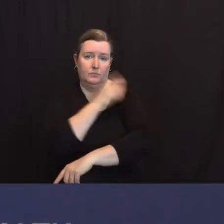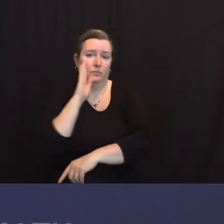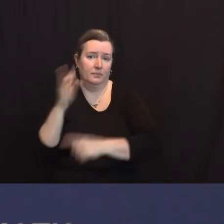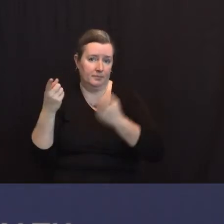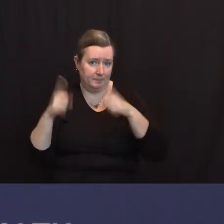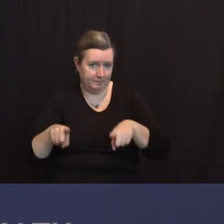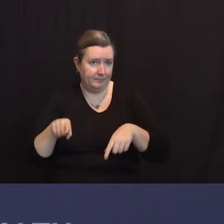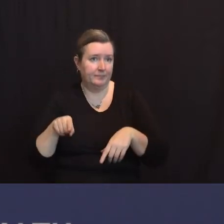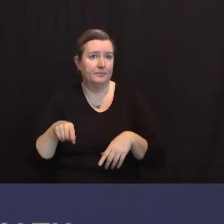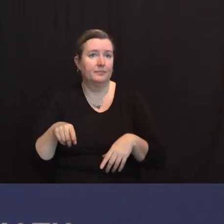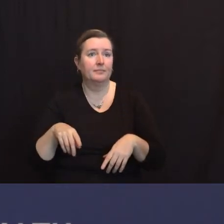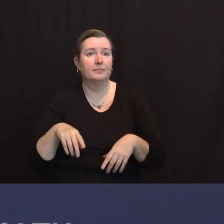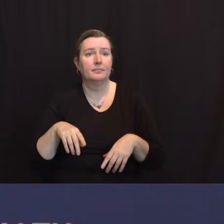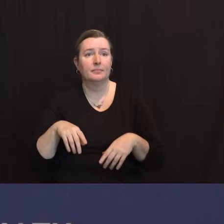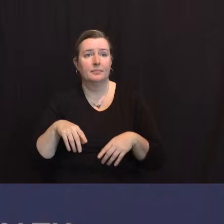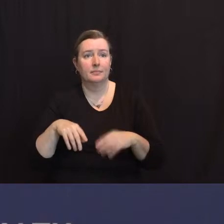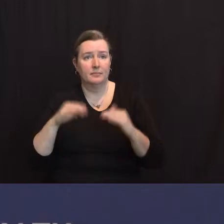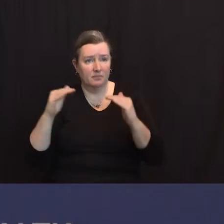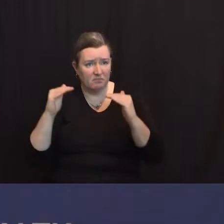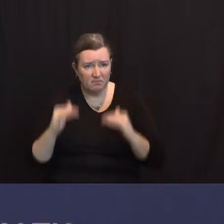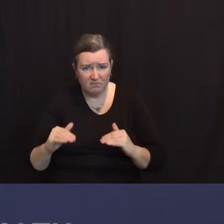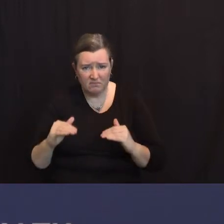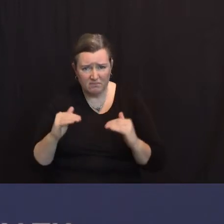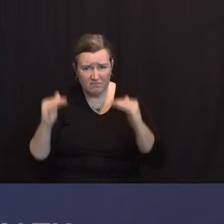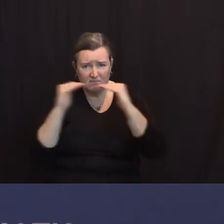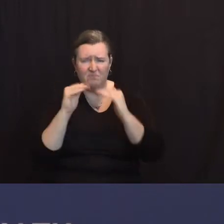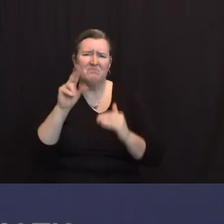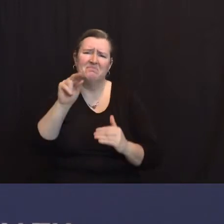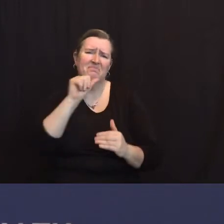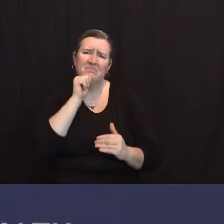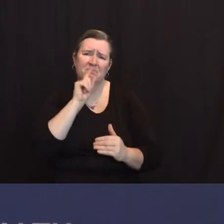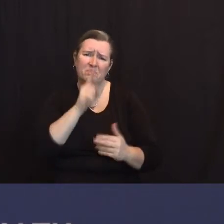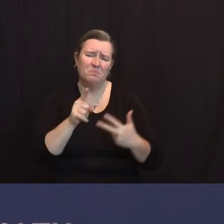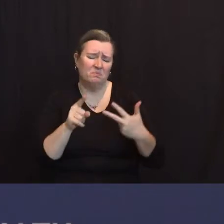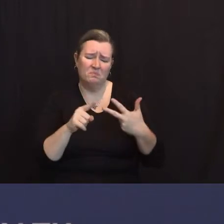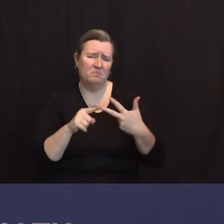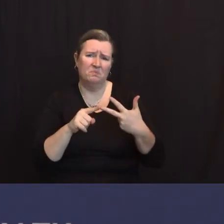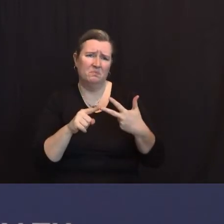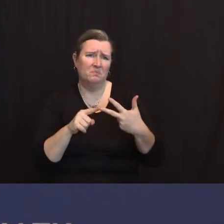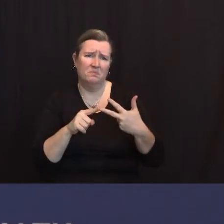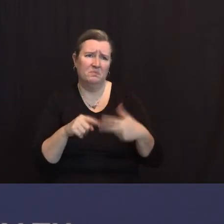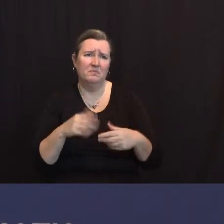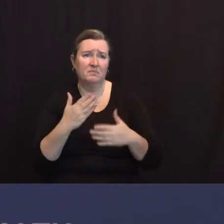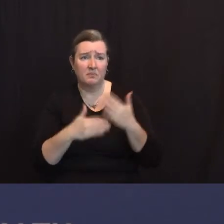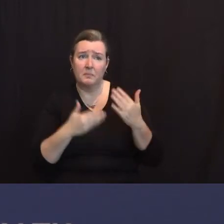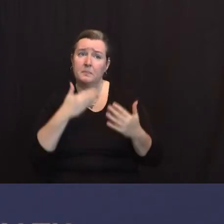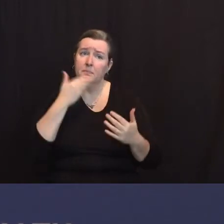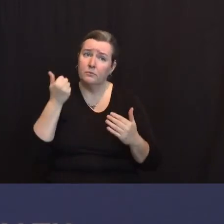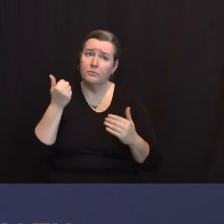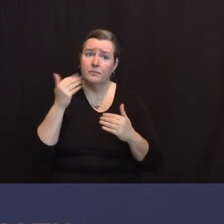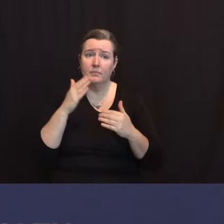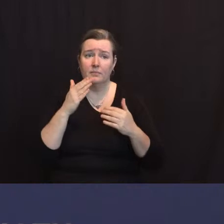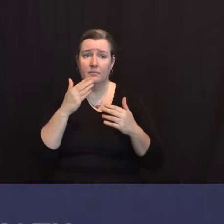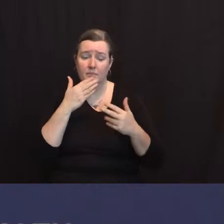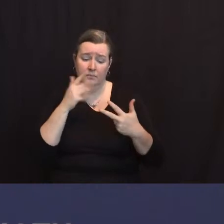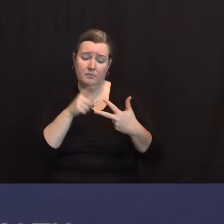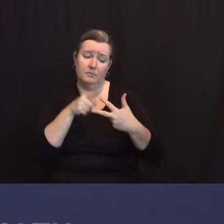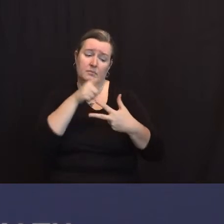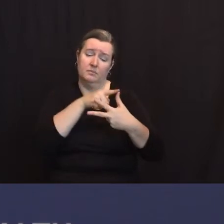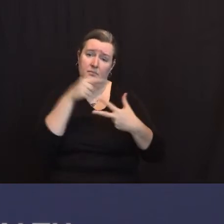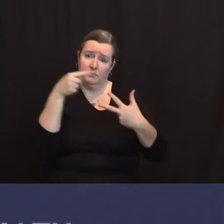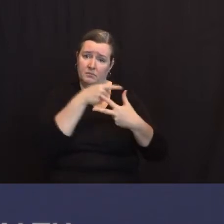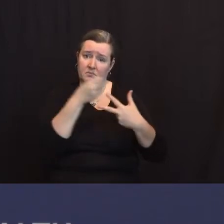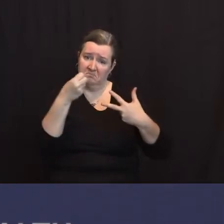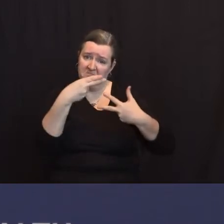vaccine, and in some cases, Eddie pointed out, it may have attributes that are even more attractive than the Pfizer